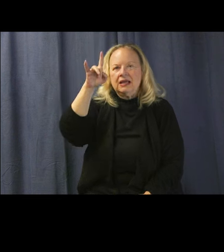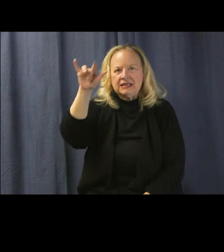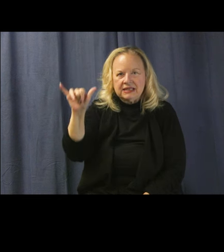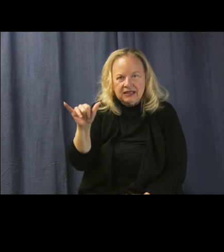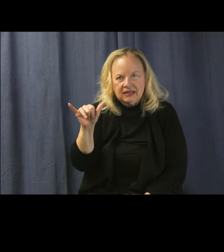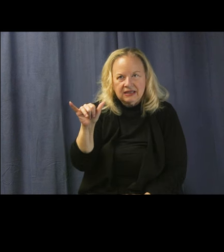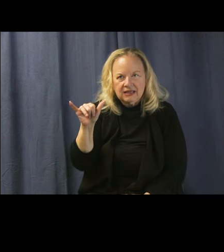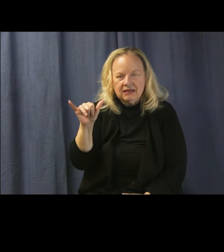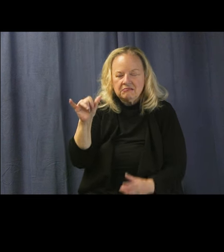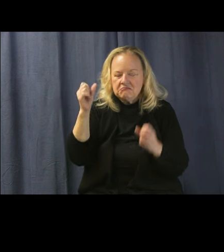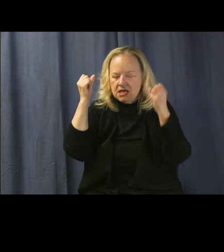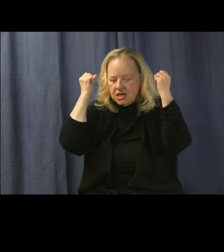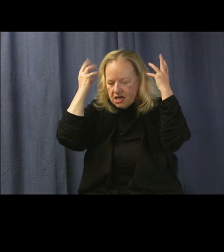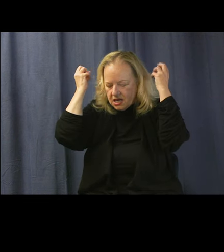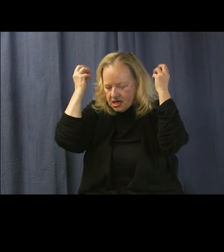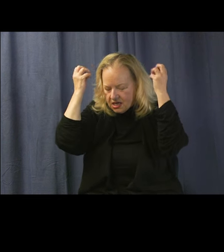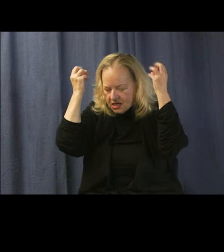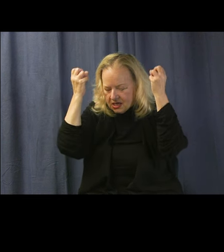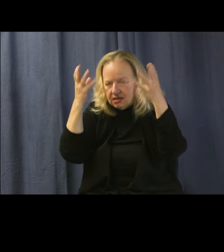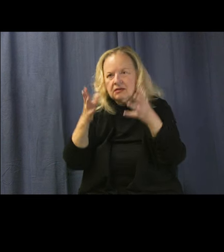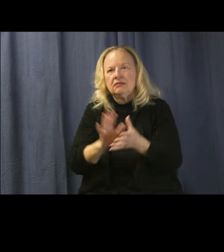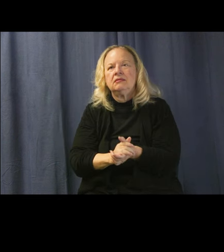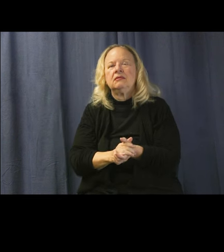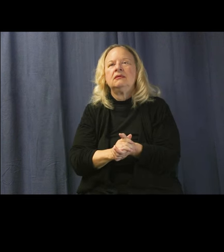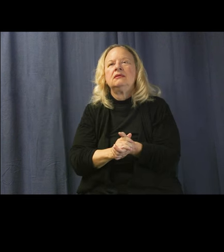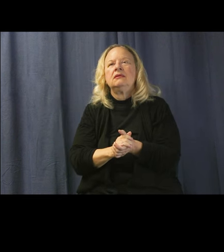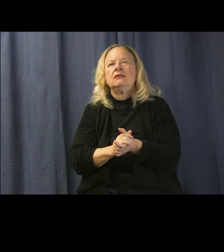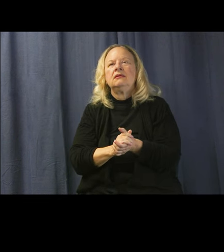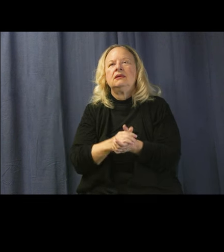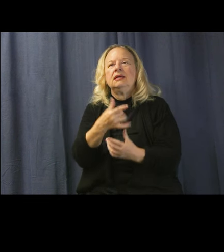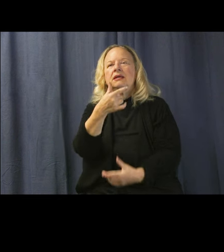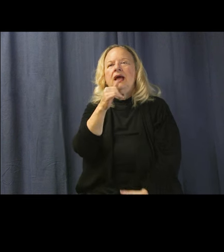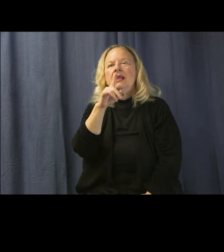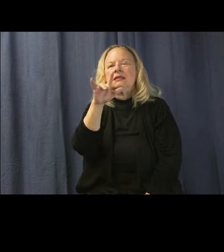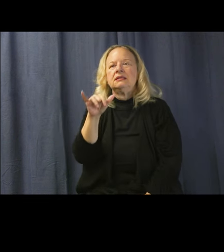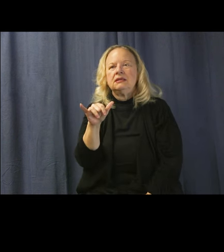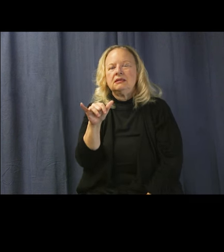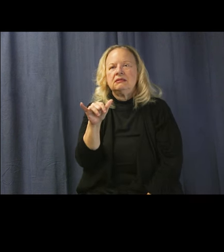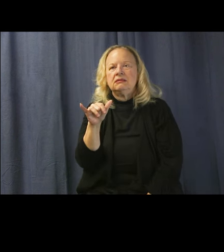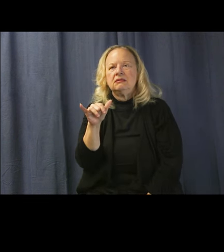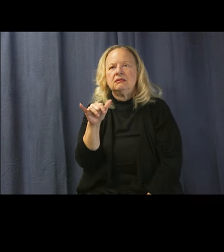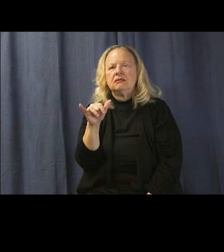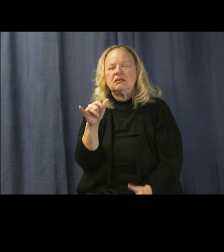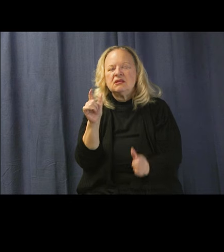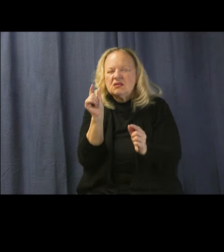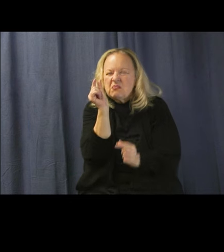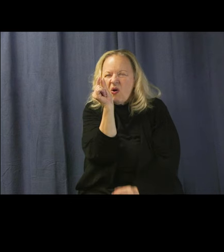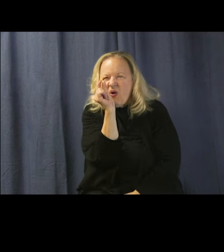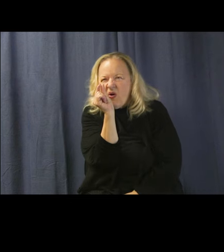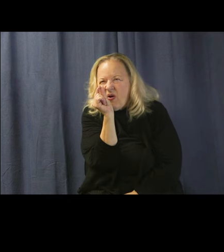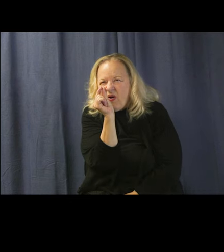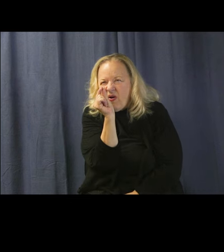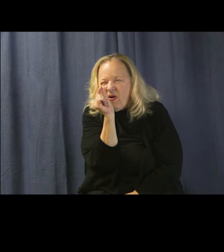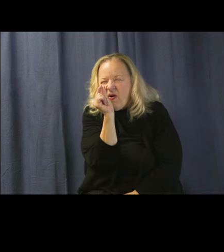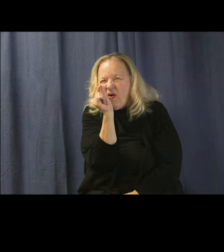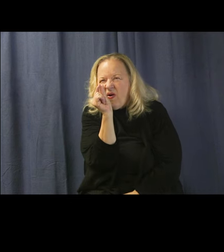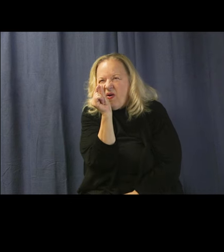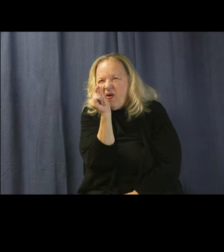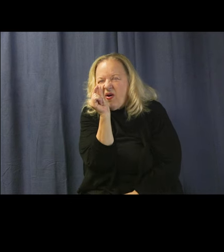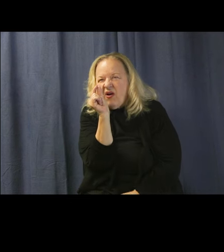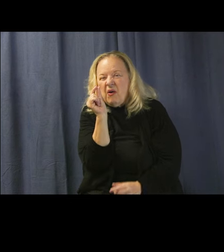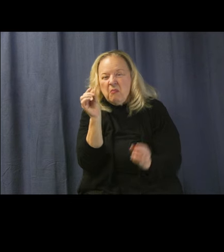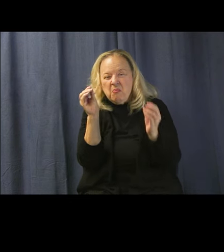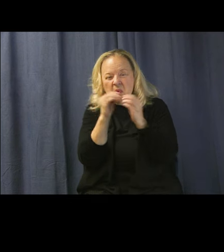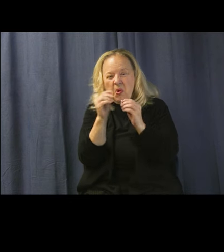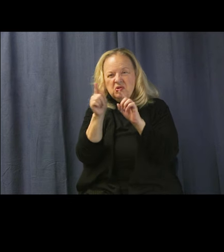galaxy. But guess what? Our galaxy is just a small part of our local